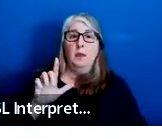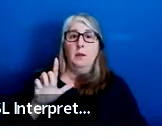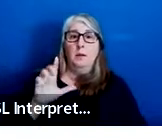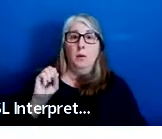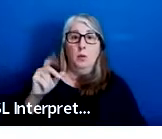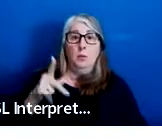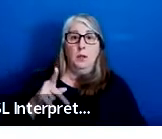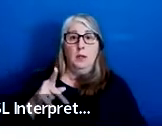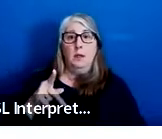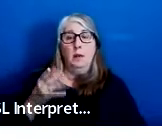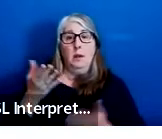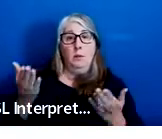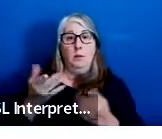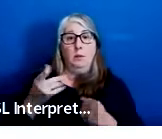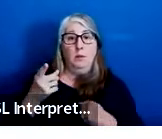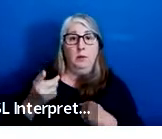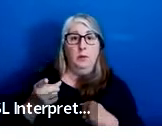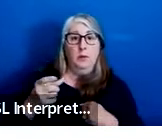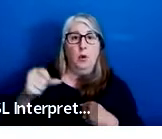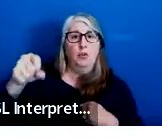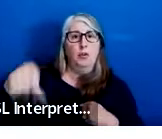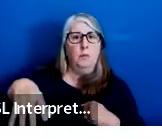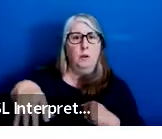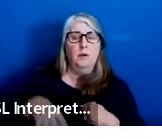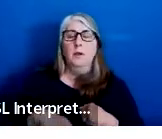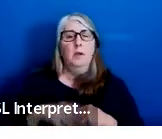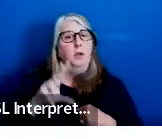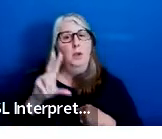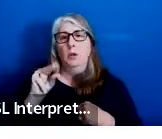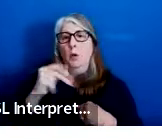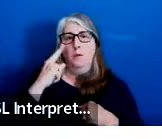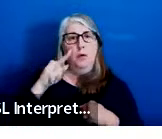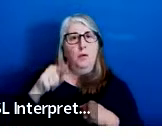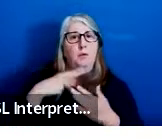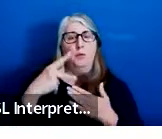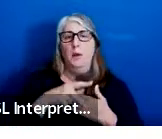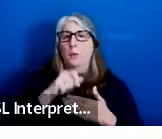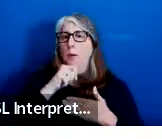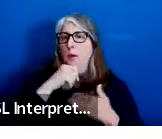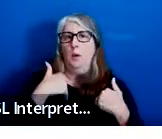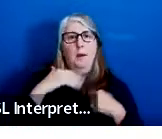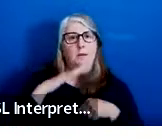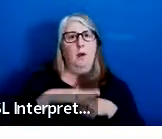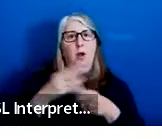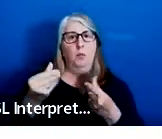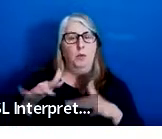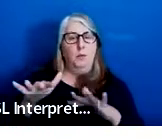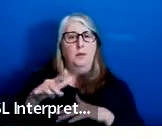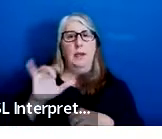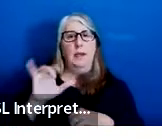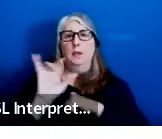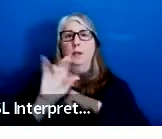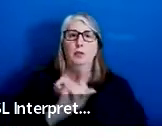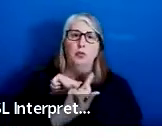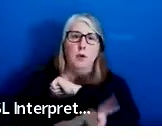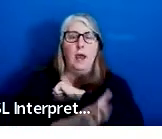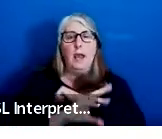green cart? Unfortunately for this program, we do not support on-premise like trash and recycling.